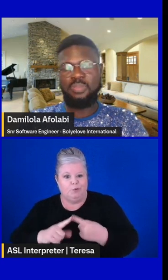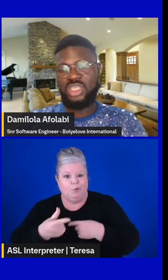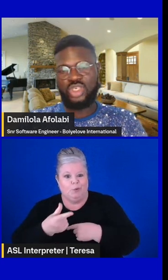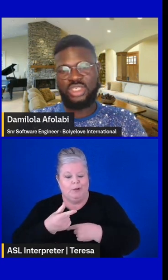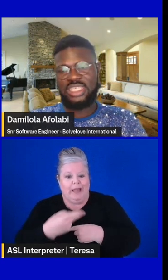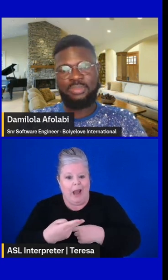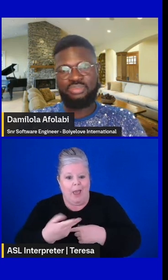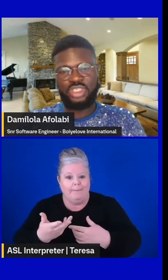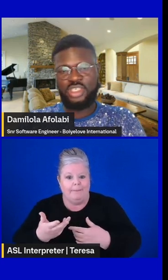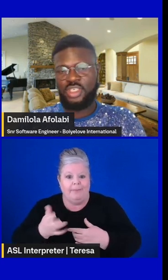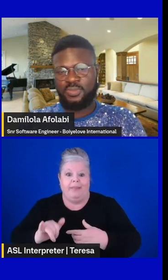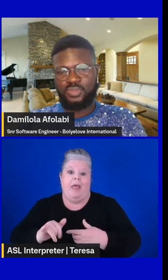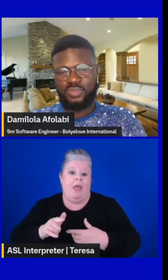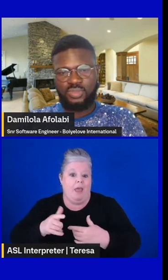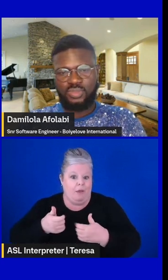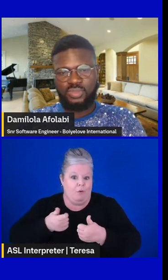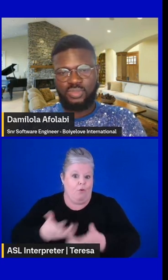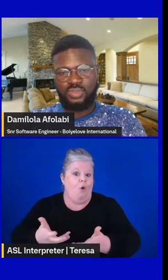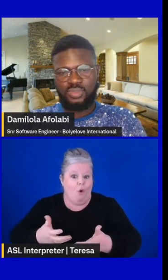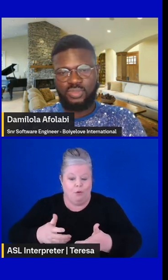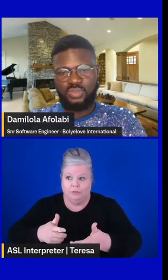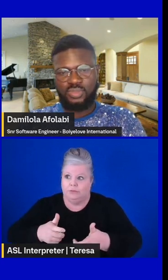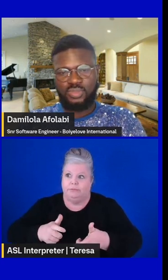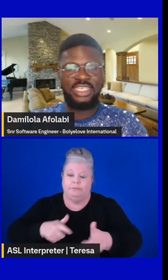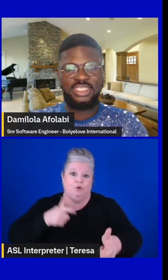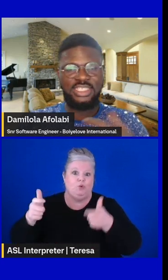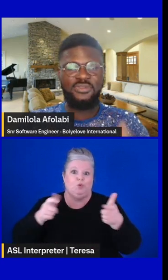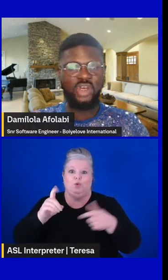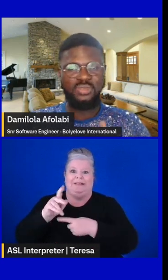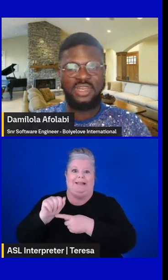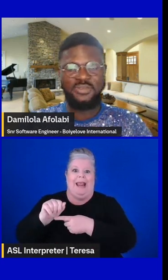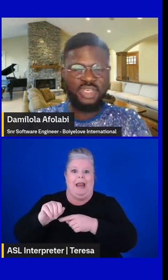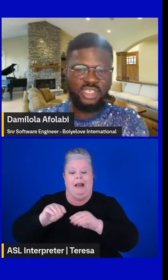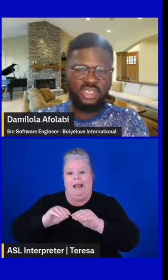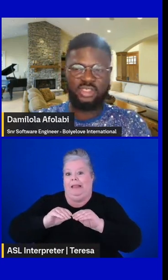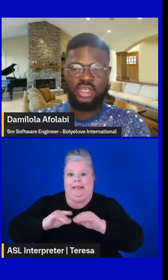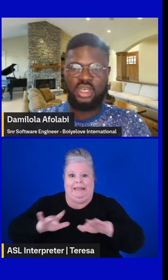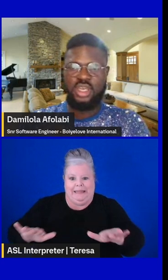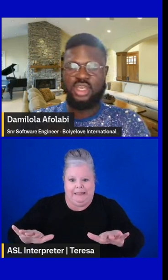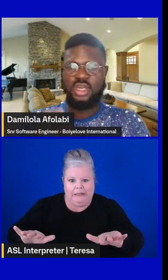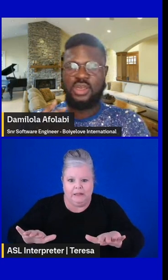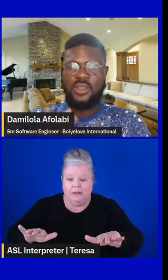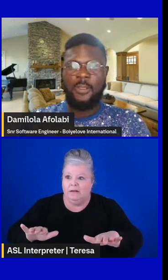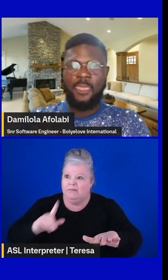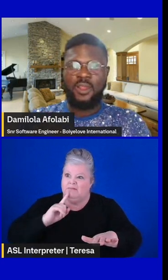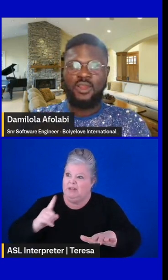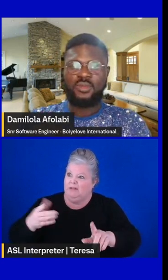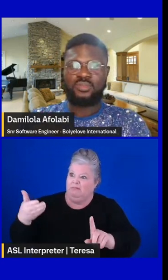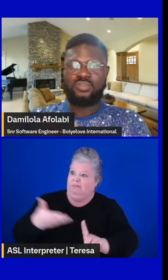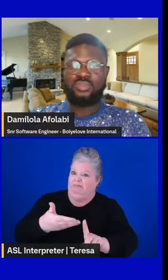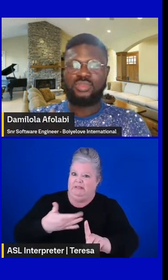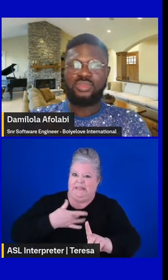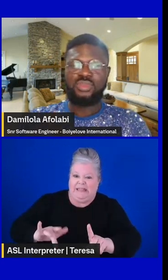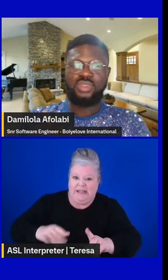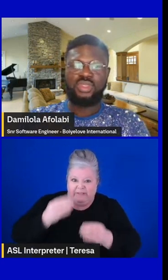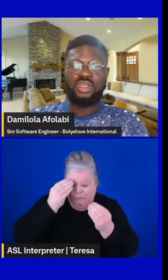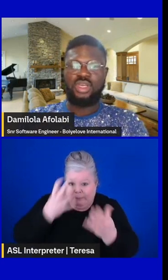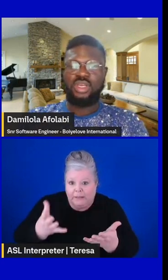to a major data breach, exposing the sensitive customer information.